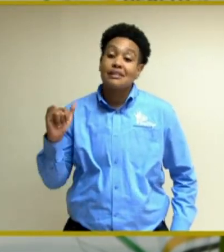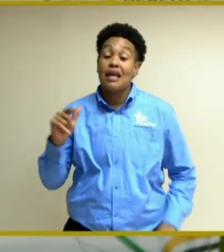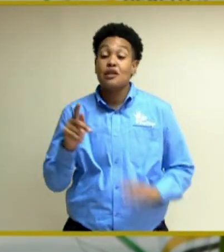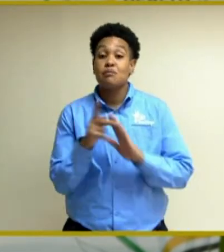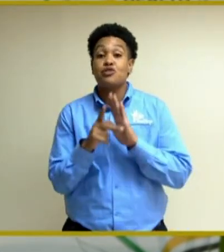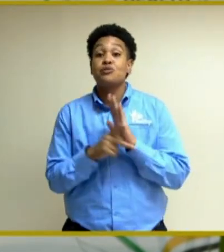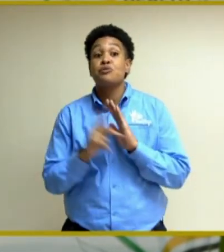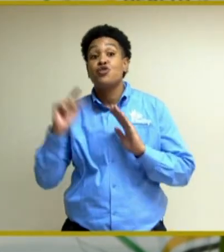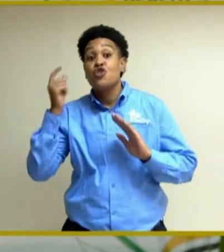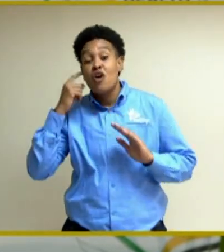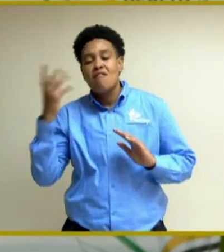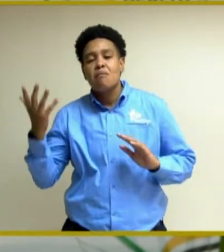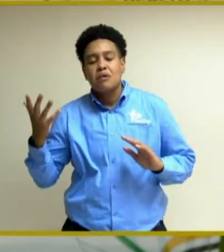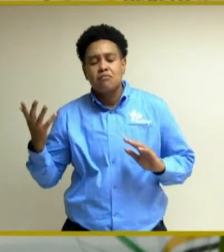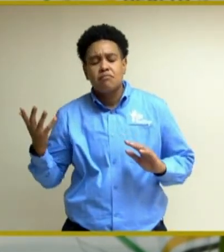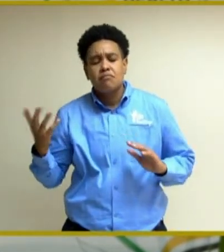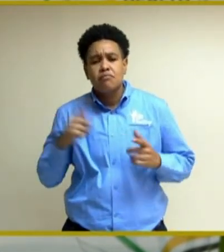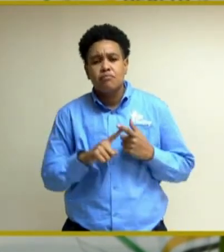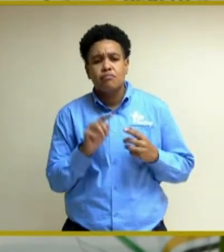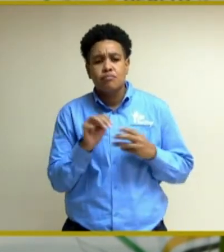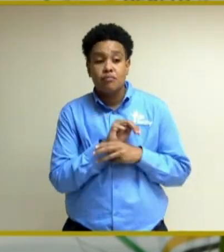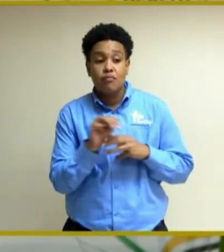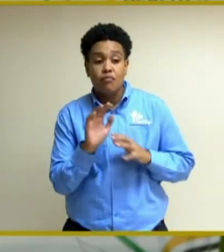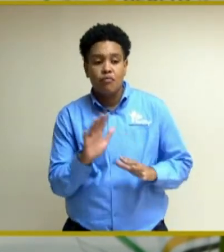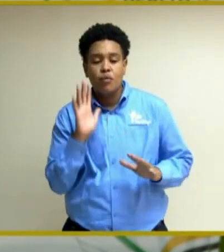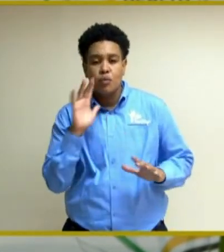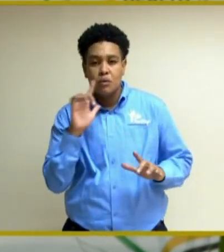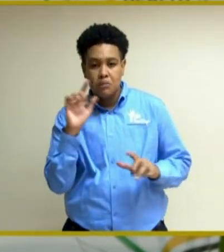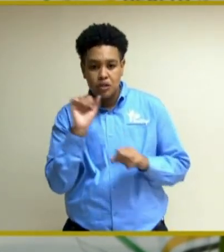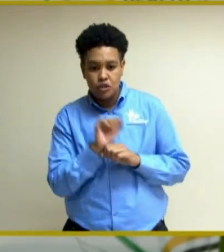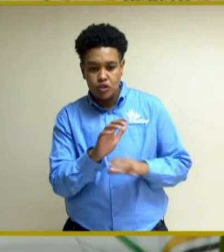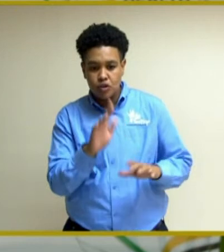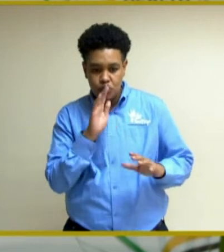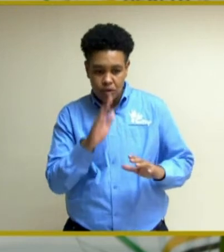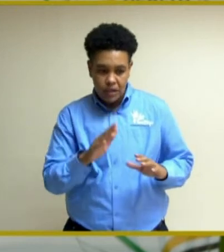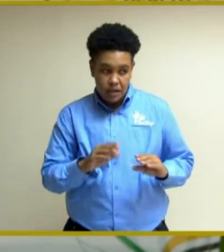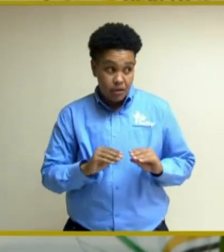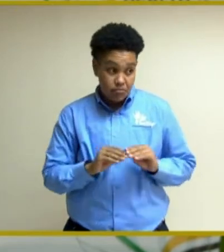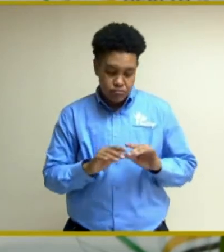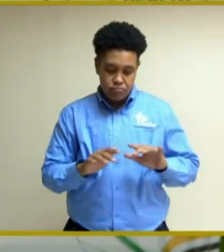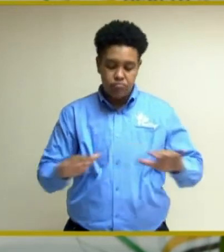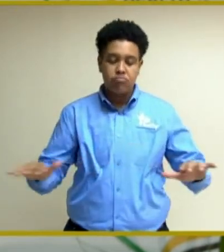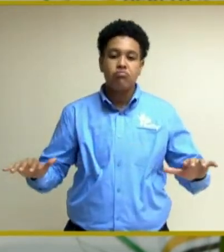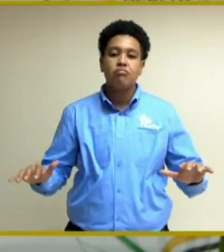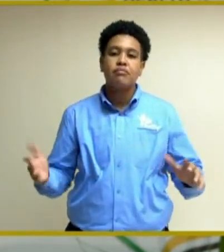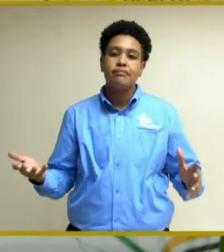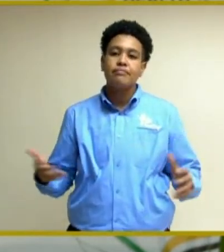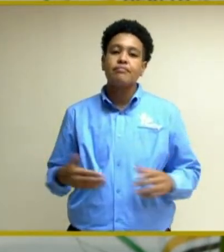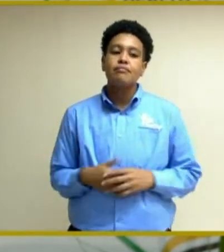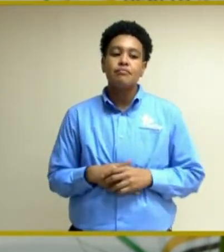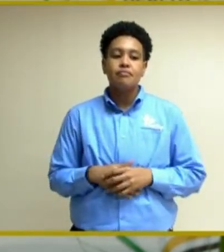the government and the ministry will ensure prevails right across the board.